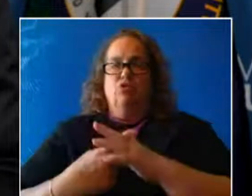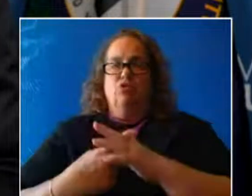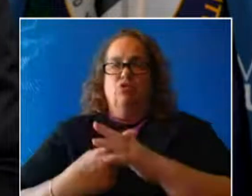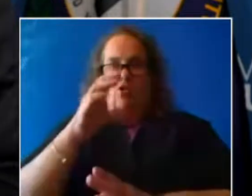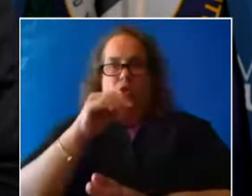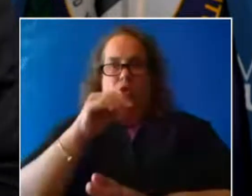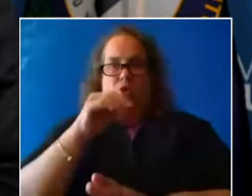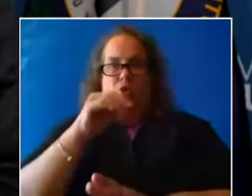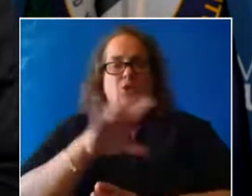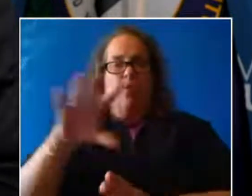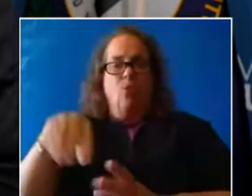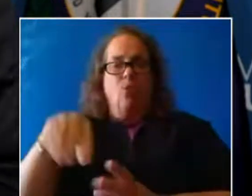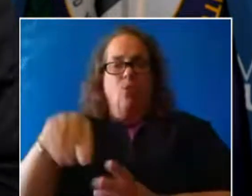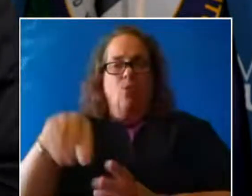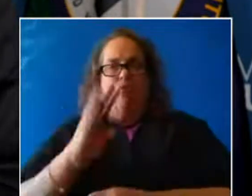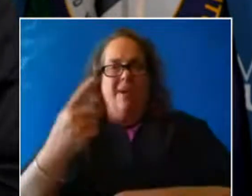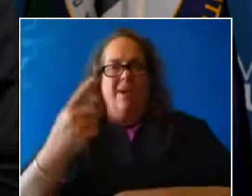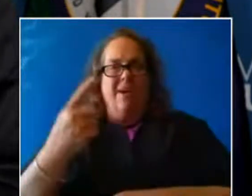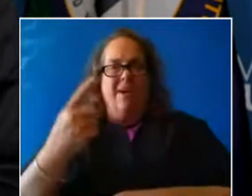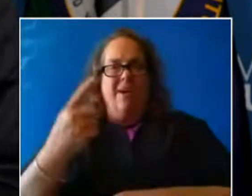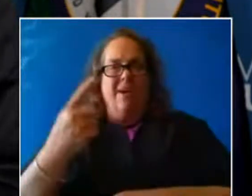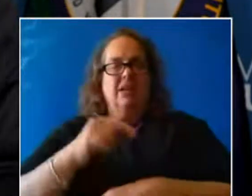of that date.